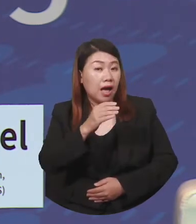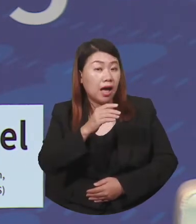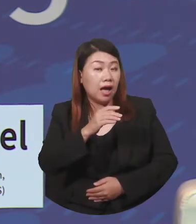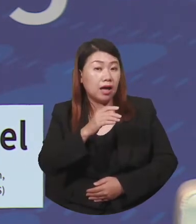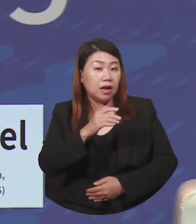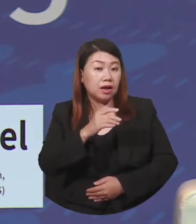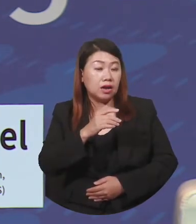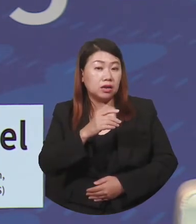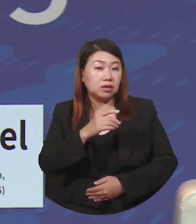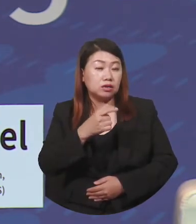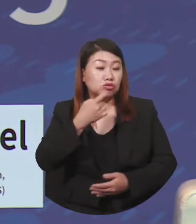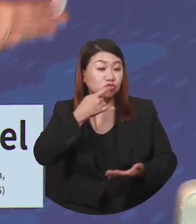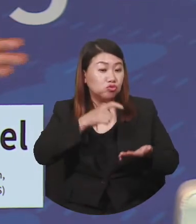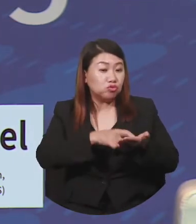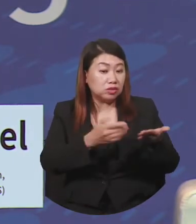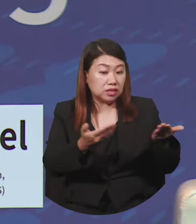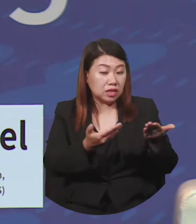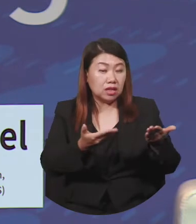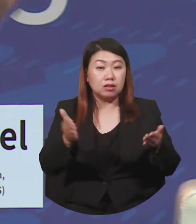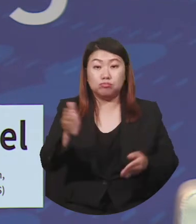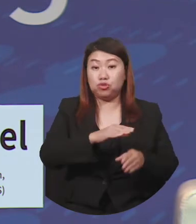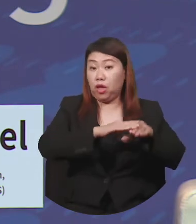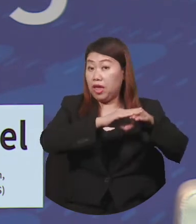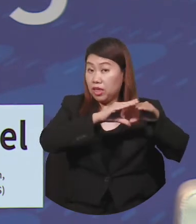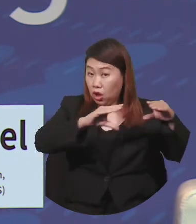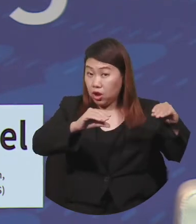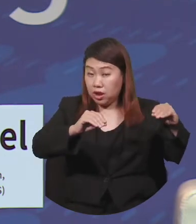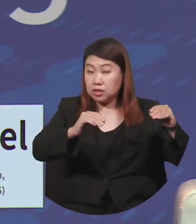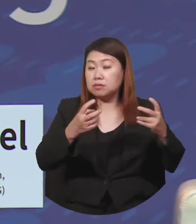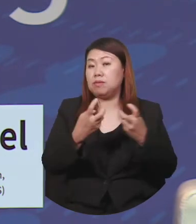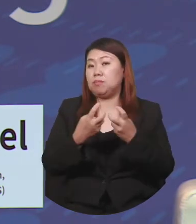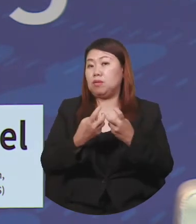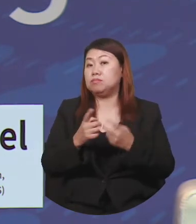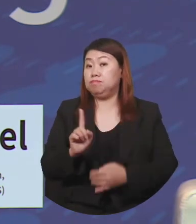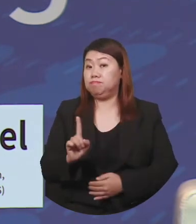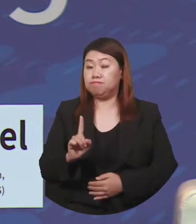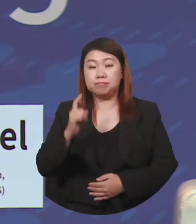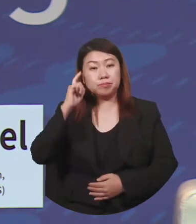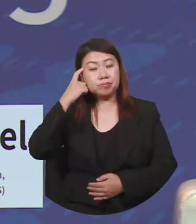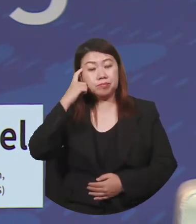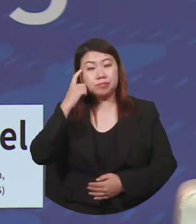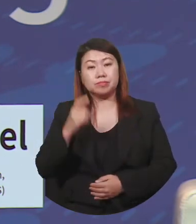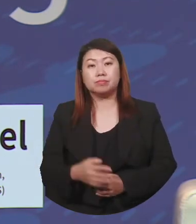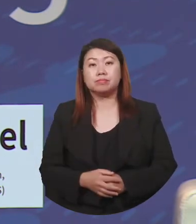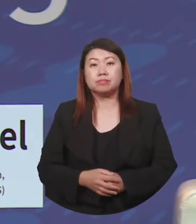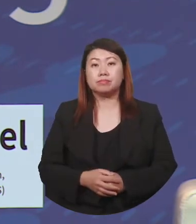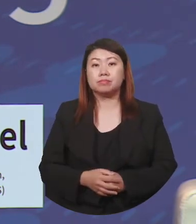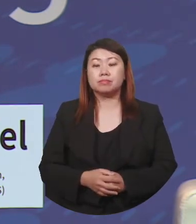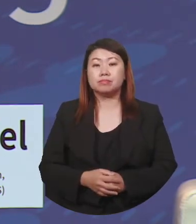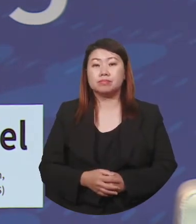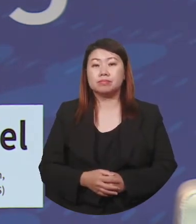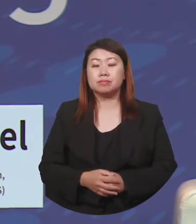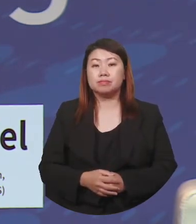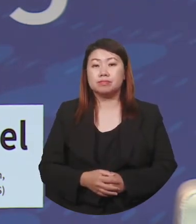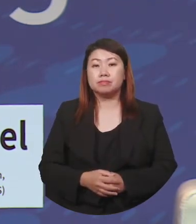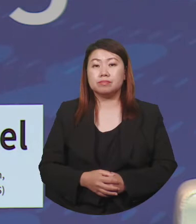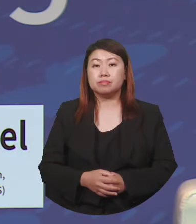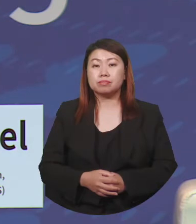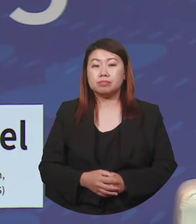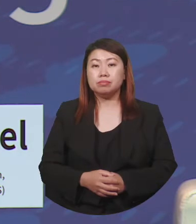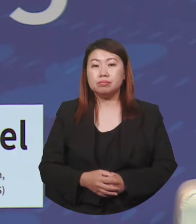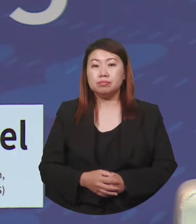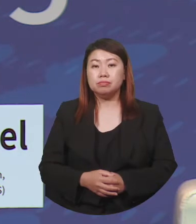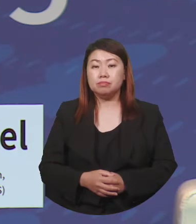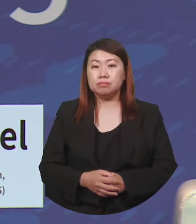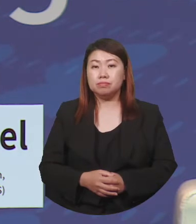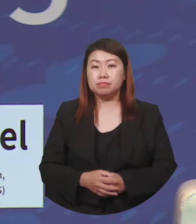area, Gandalf, you mentioned already, civil society organizations. We have foundations. We know already that we